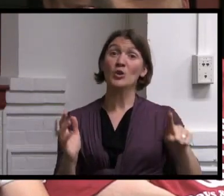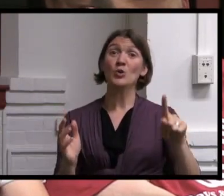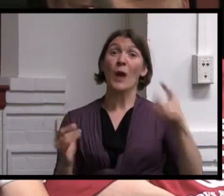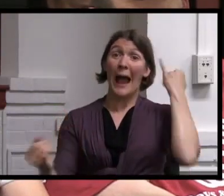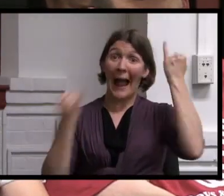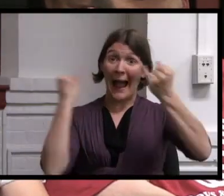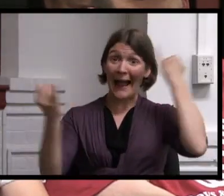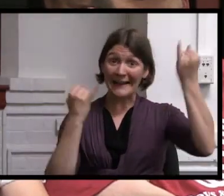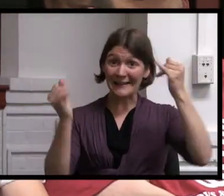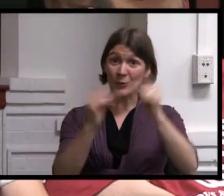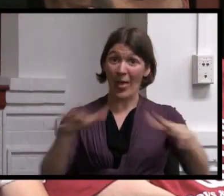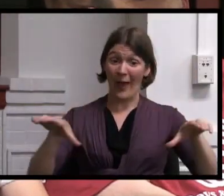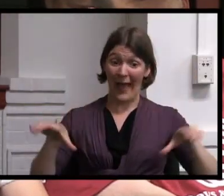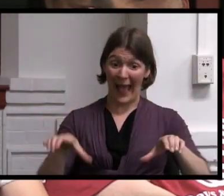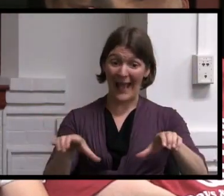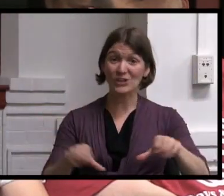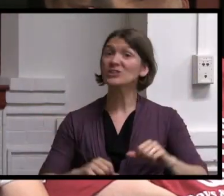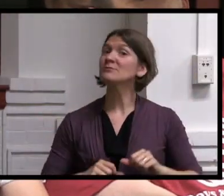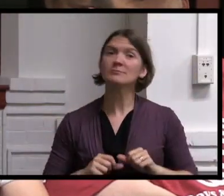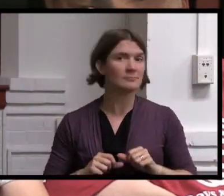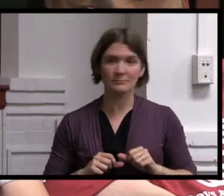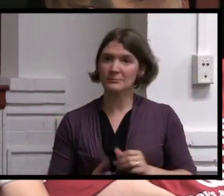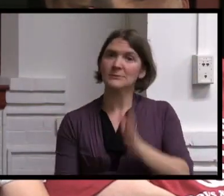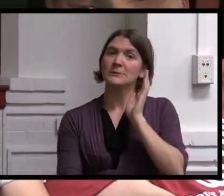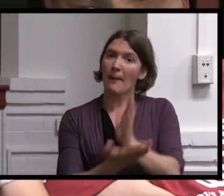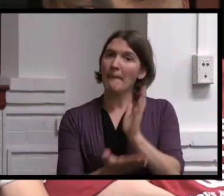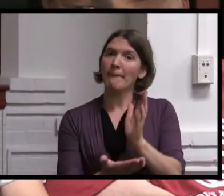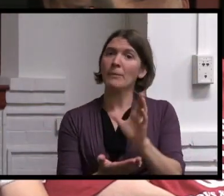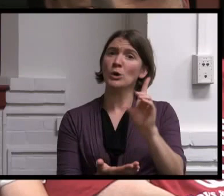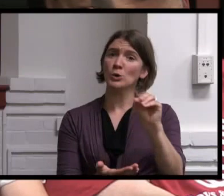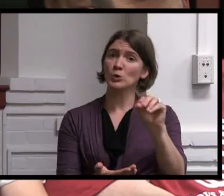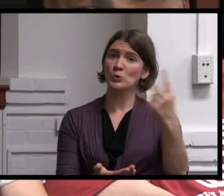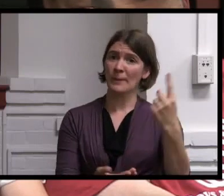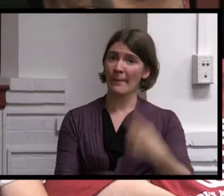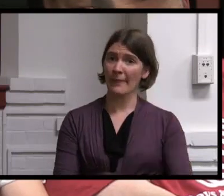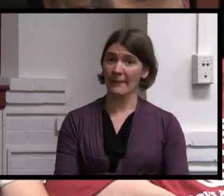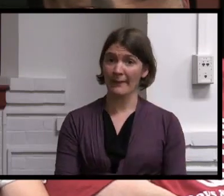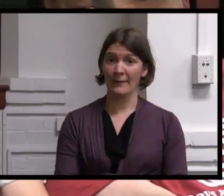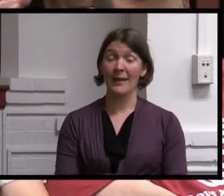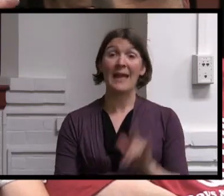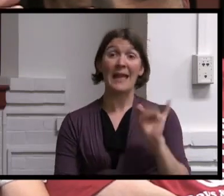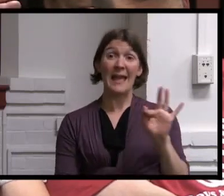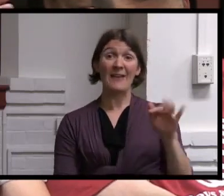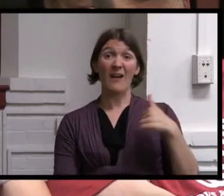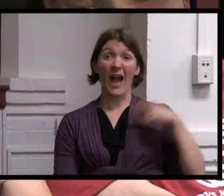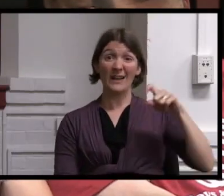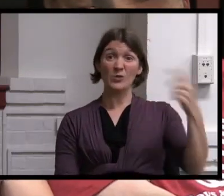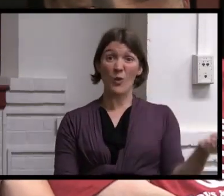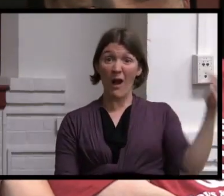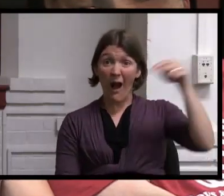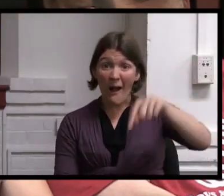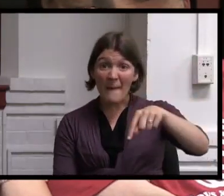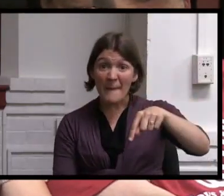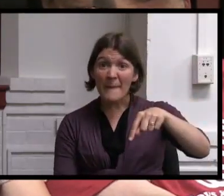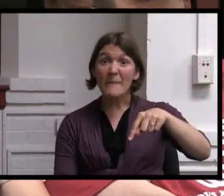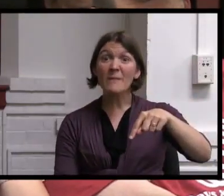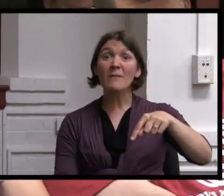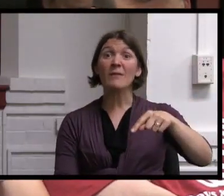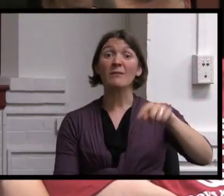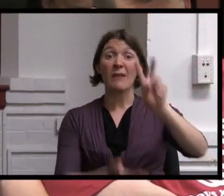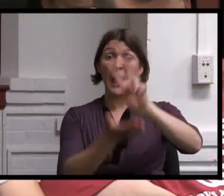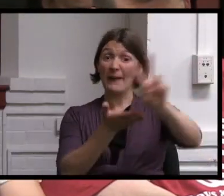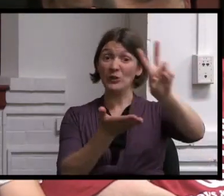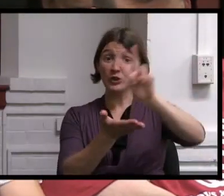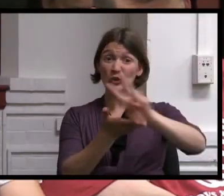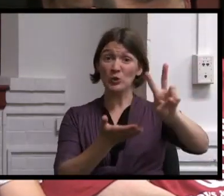anything is not an option here anymore. Because if I need to come here every